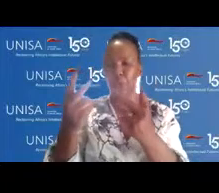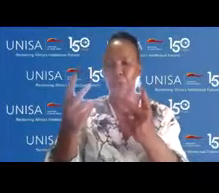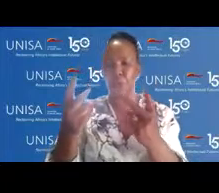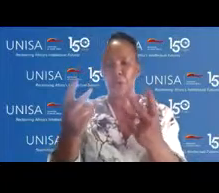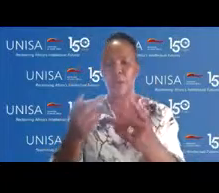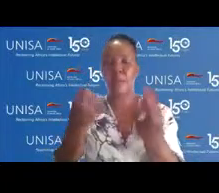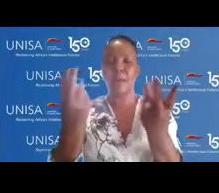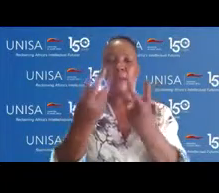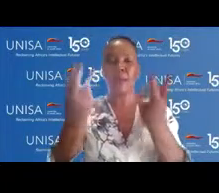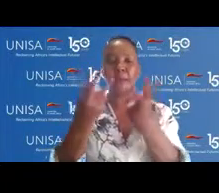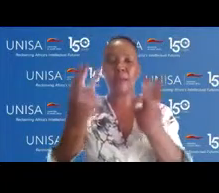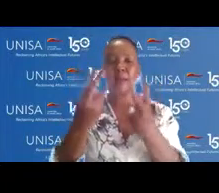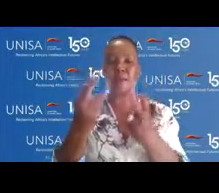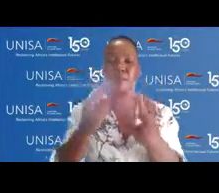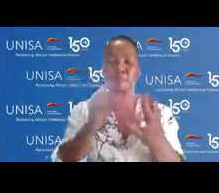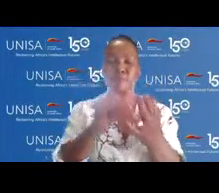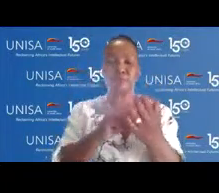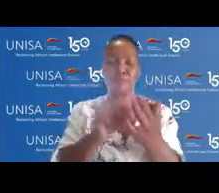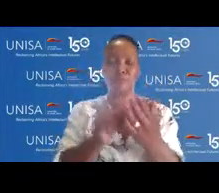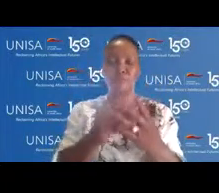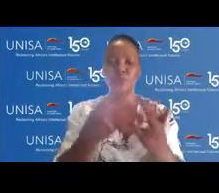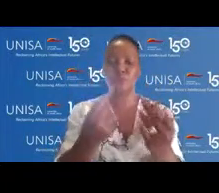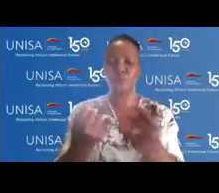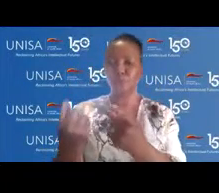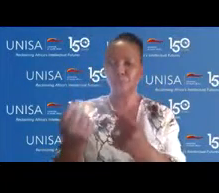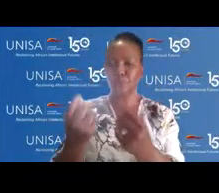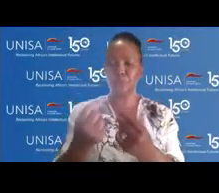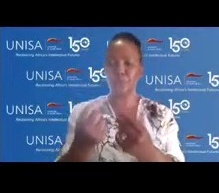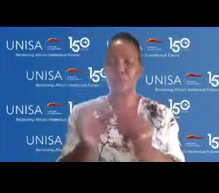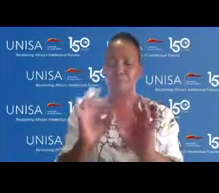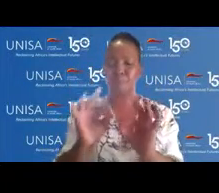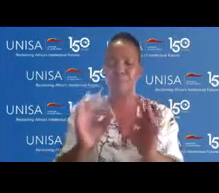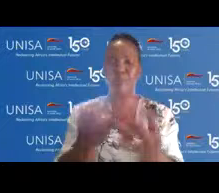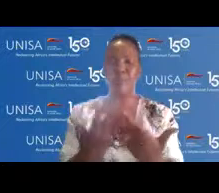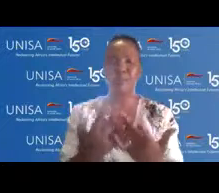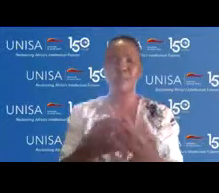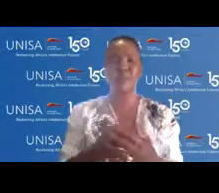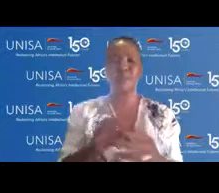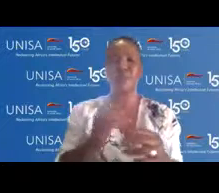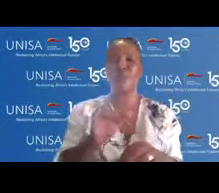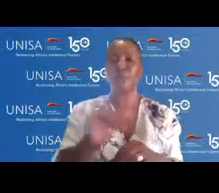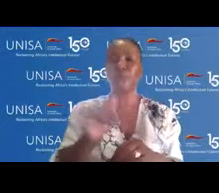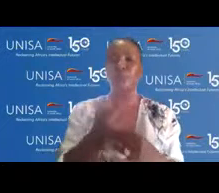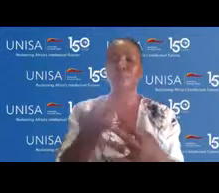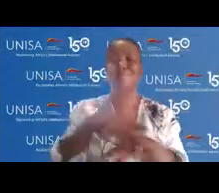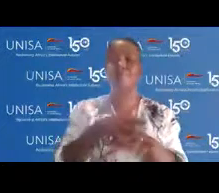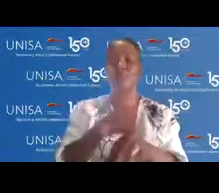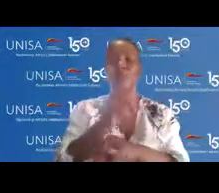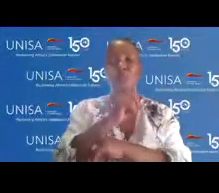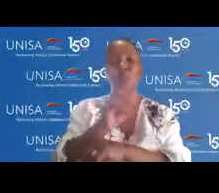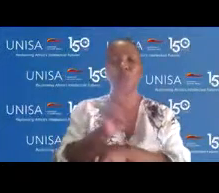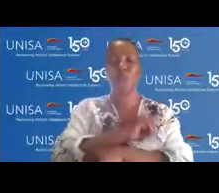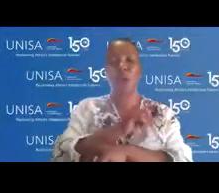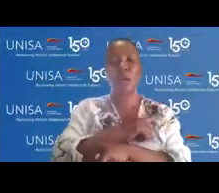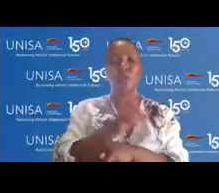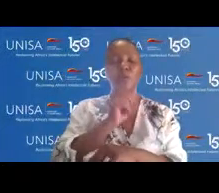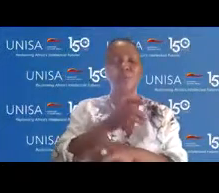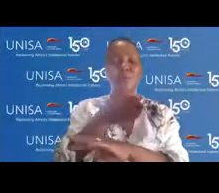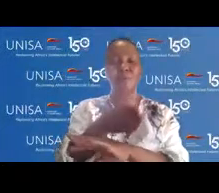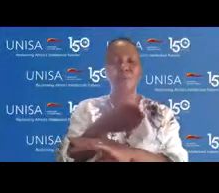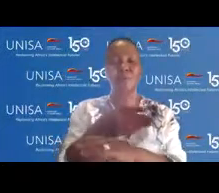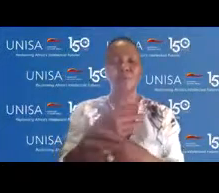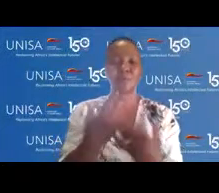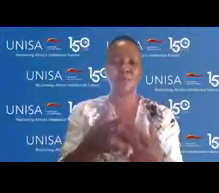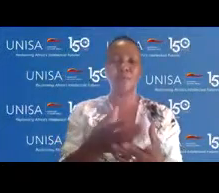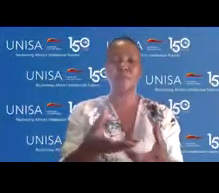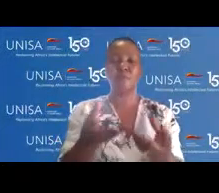completing them quite a lot already as well. So we just say which browser you're using, why you're using it, just to get to make sure